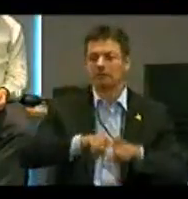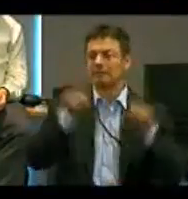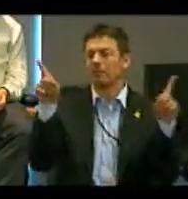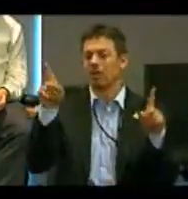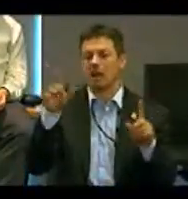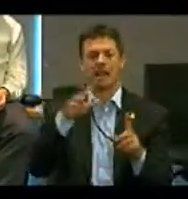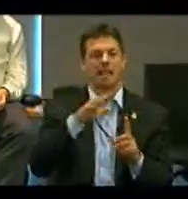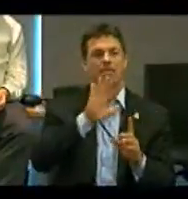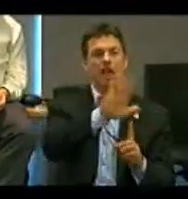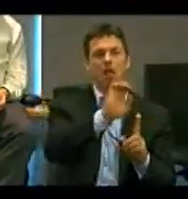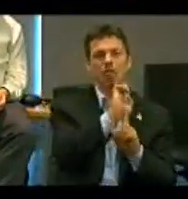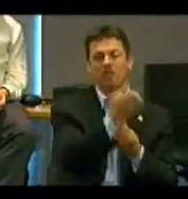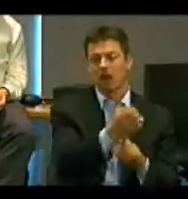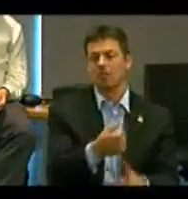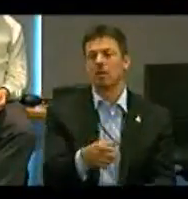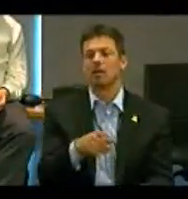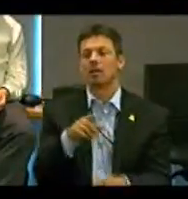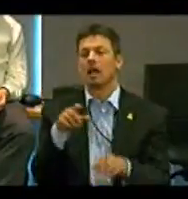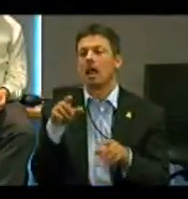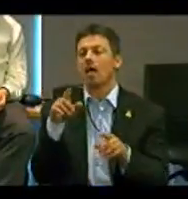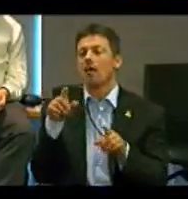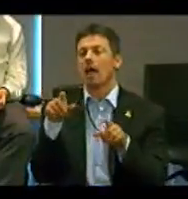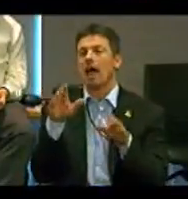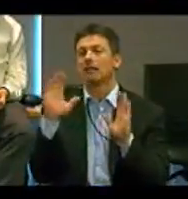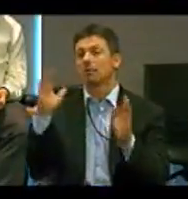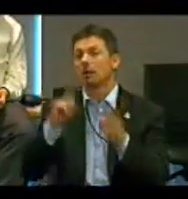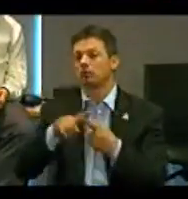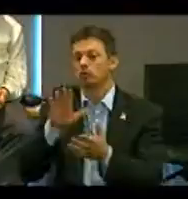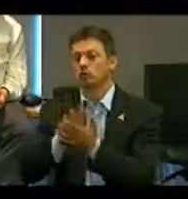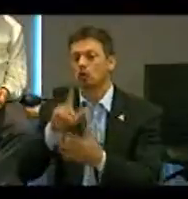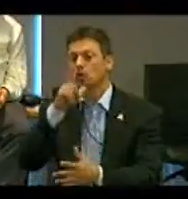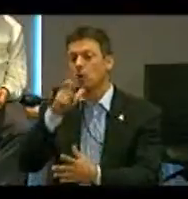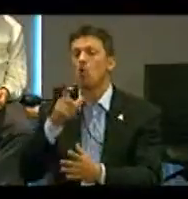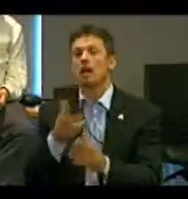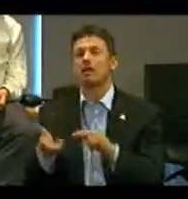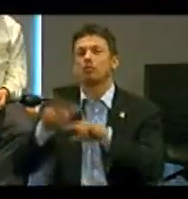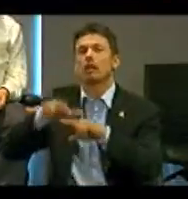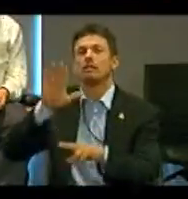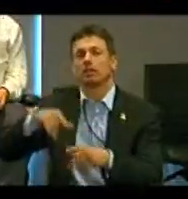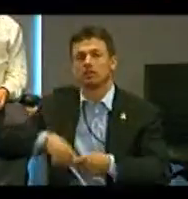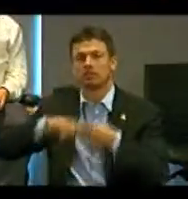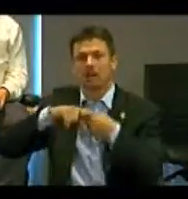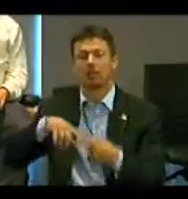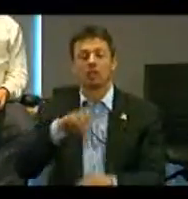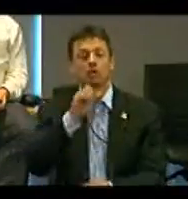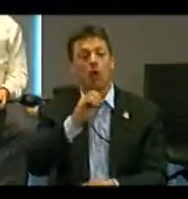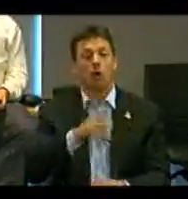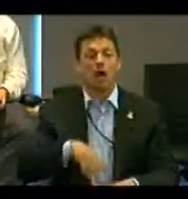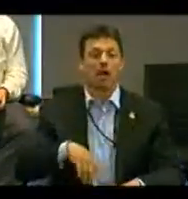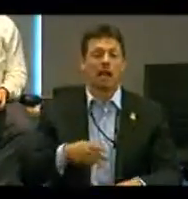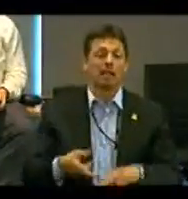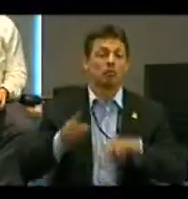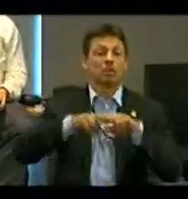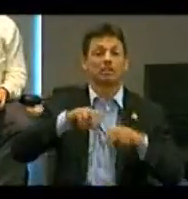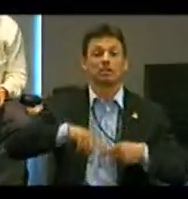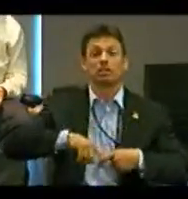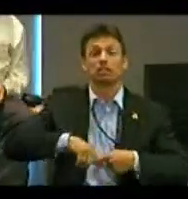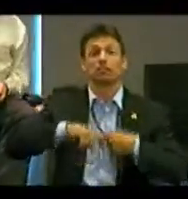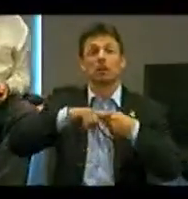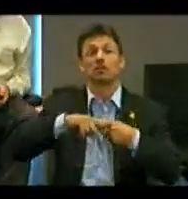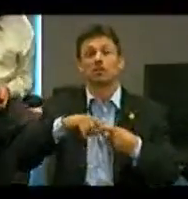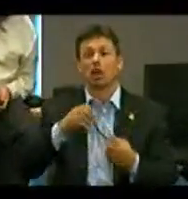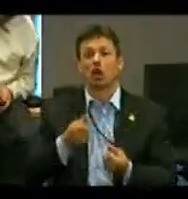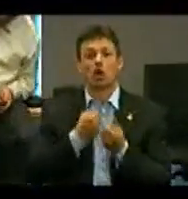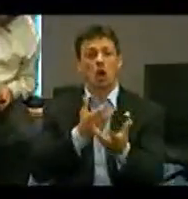the schools that stayed the same or increased suspensions. So the idea that reducing suspensions breeds chaos is not supported even by